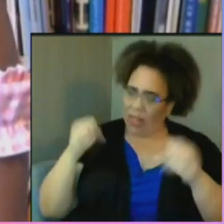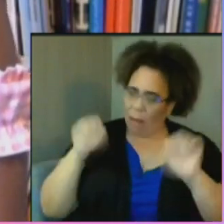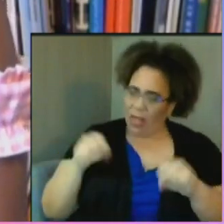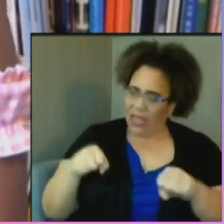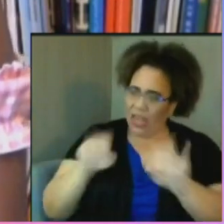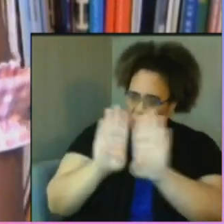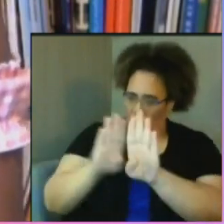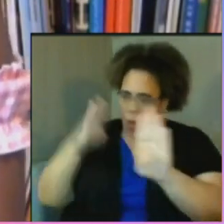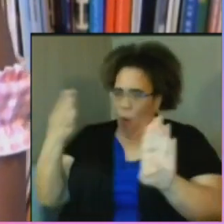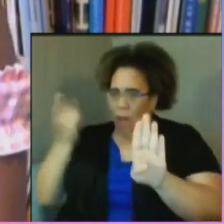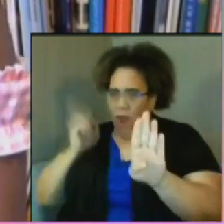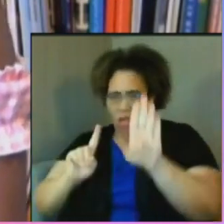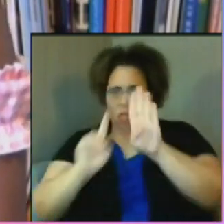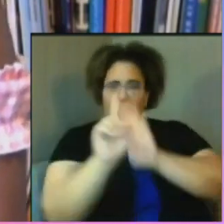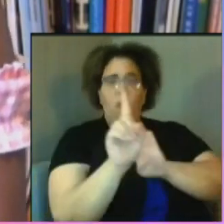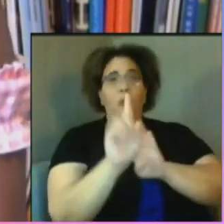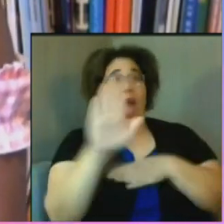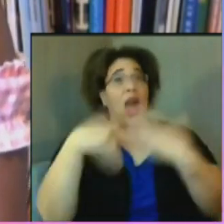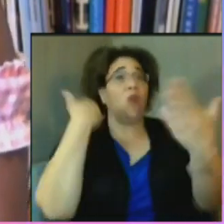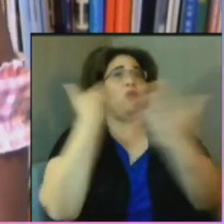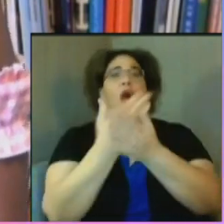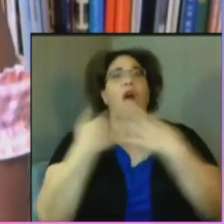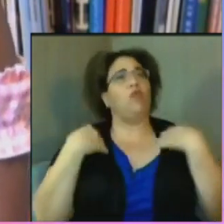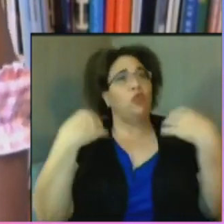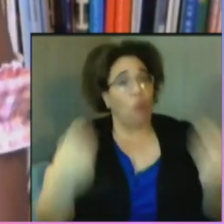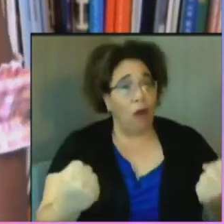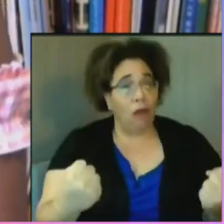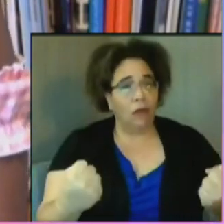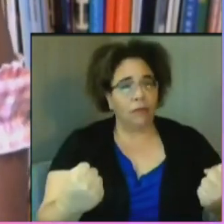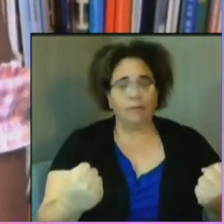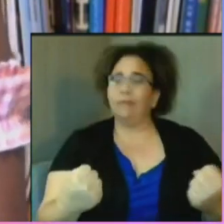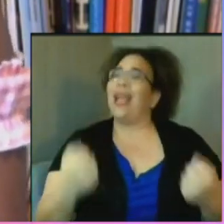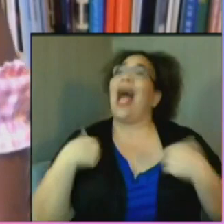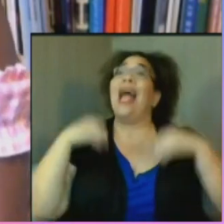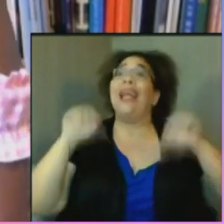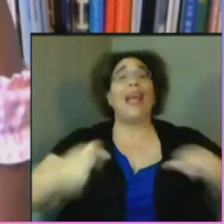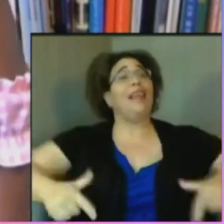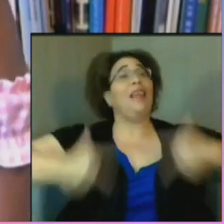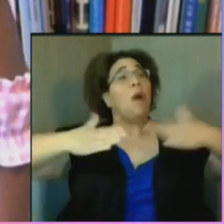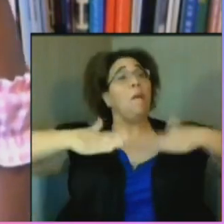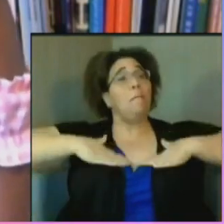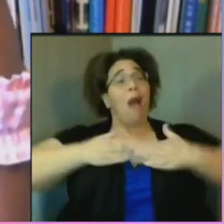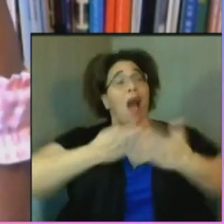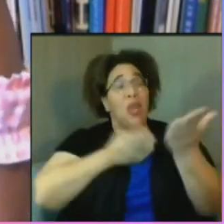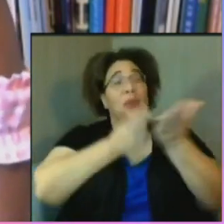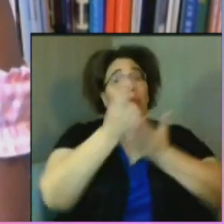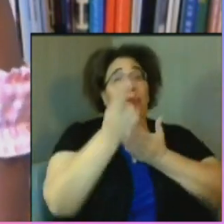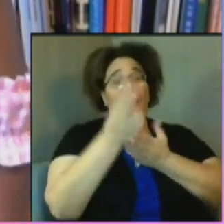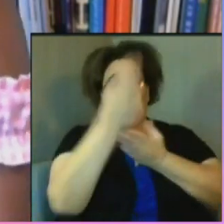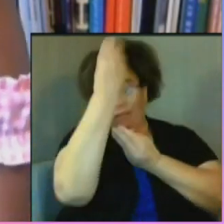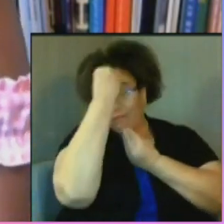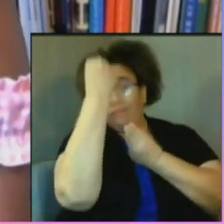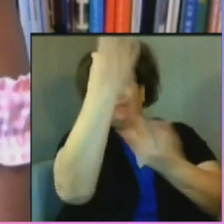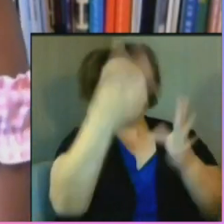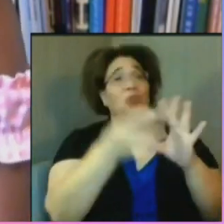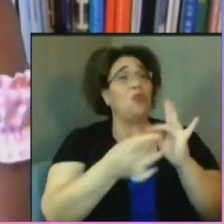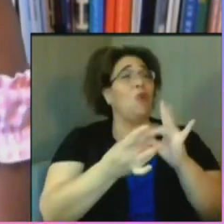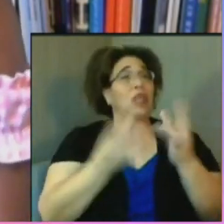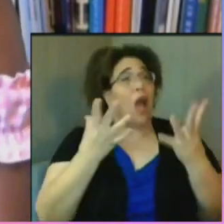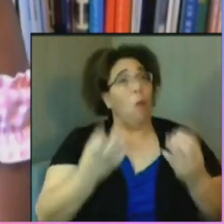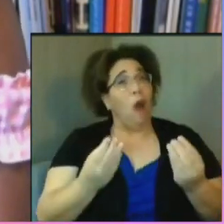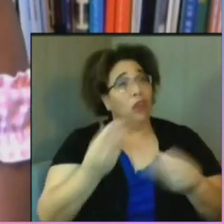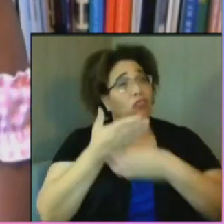and come with a vengeance. You know, like, I can live my truth. I can tell the stories I want to tell. And yeah, I